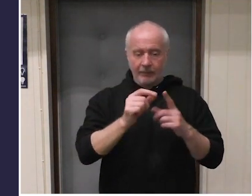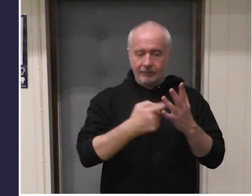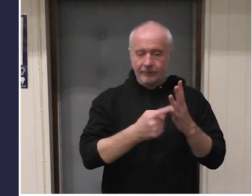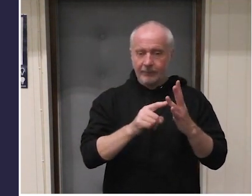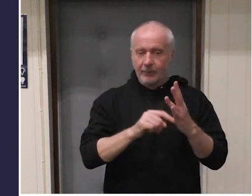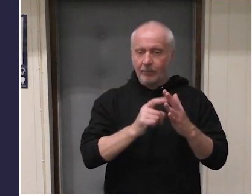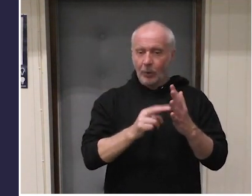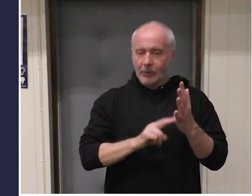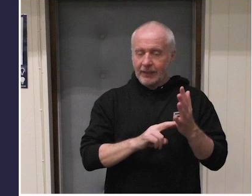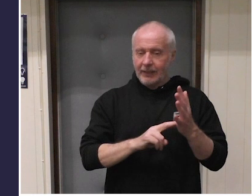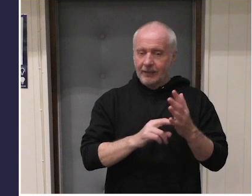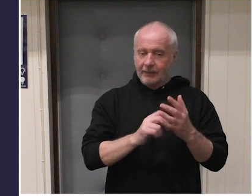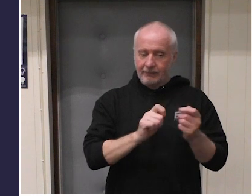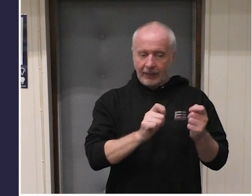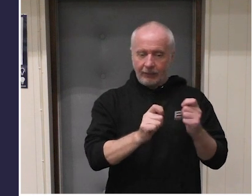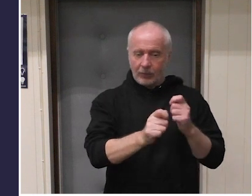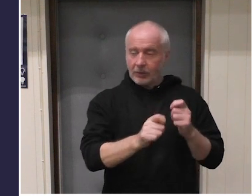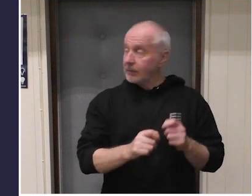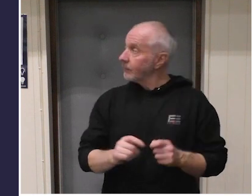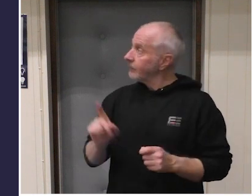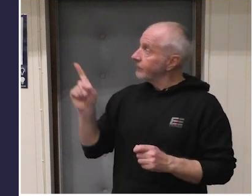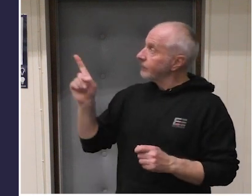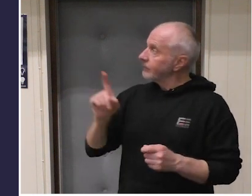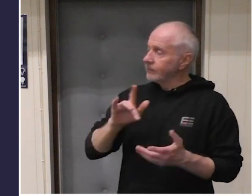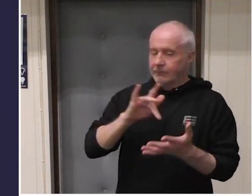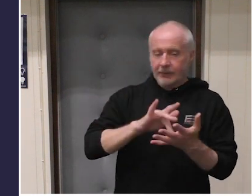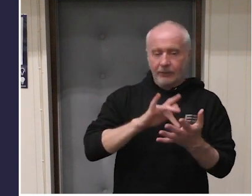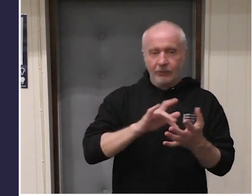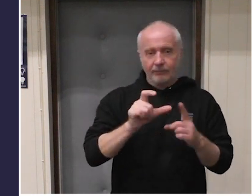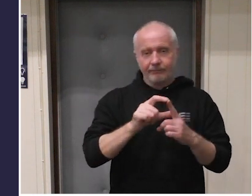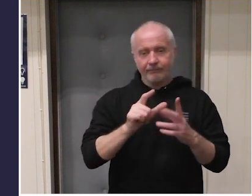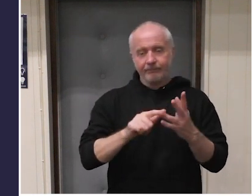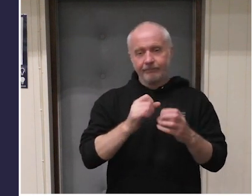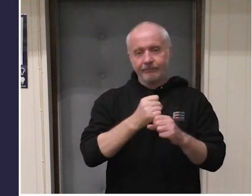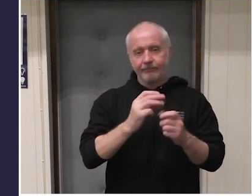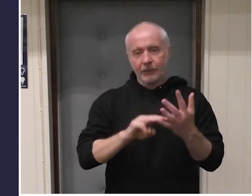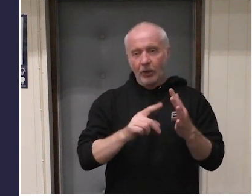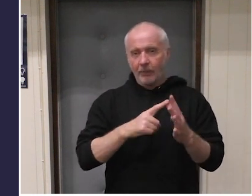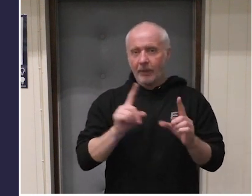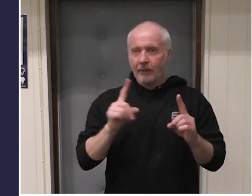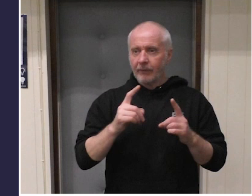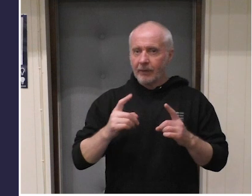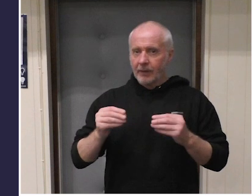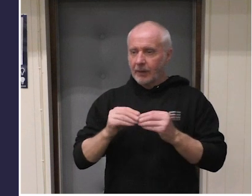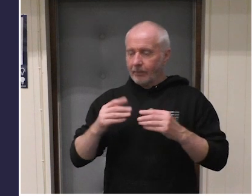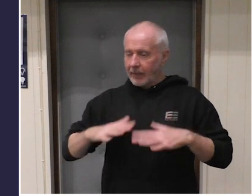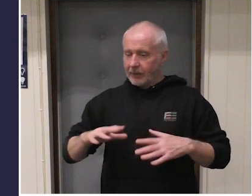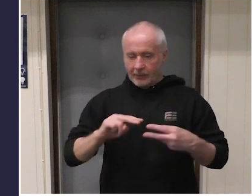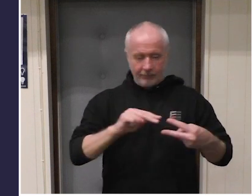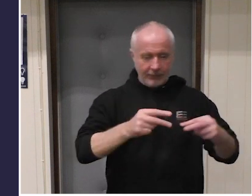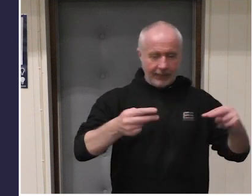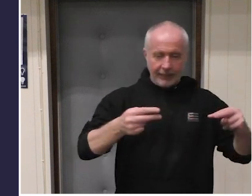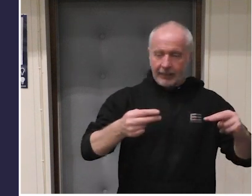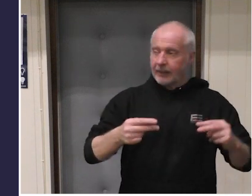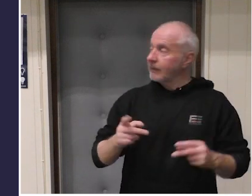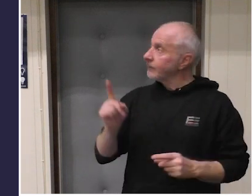evolution. So this is a central dogma of biology. So we have DNA that codes for